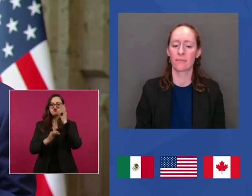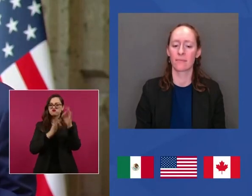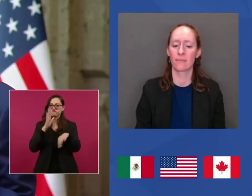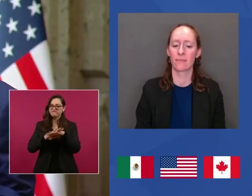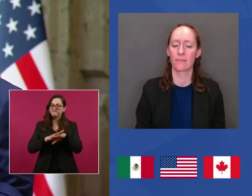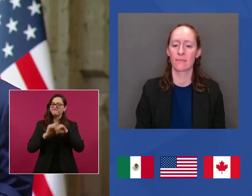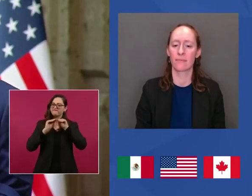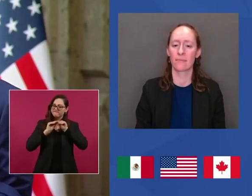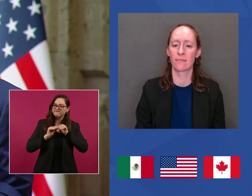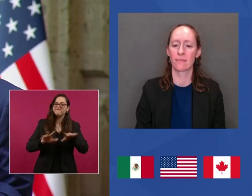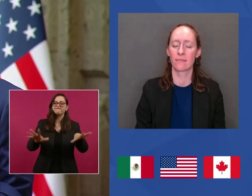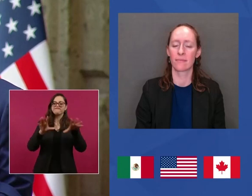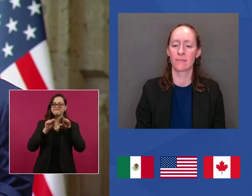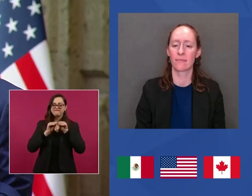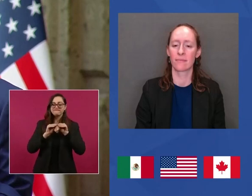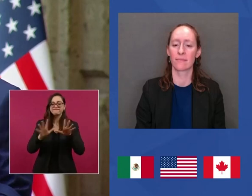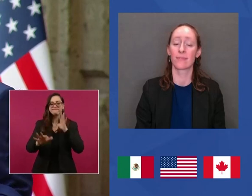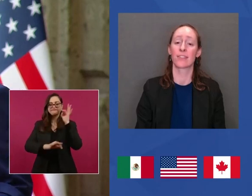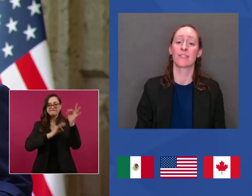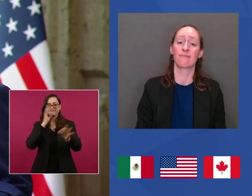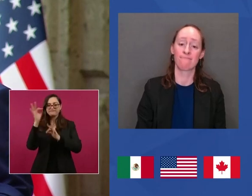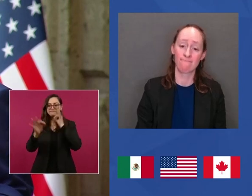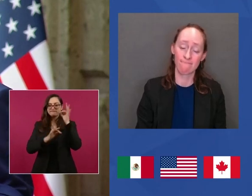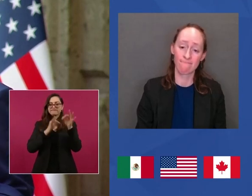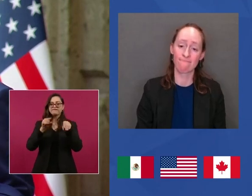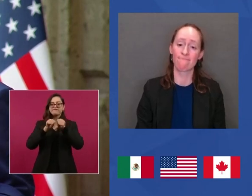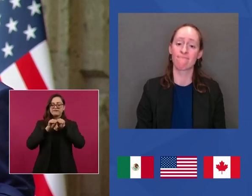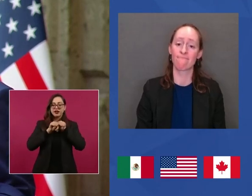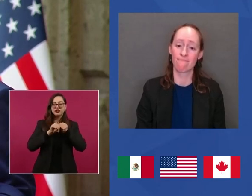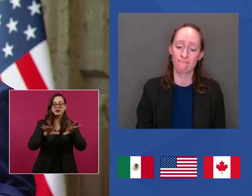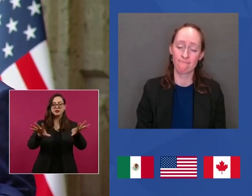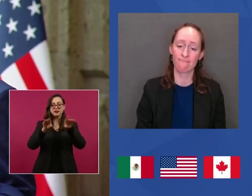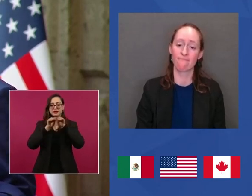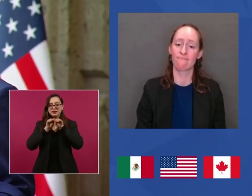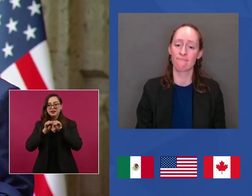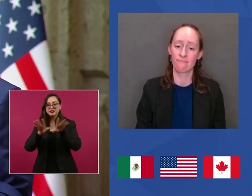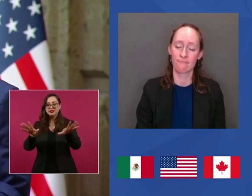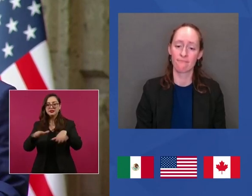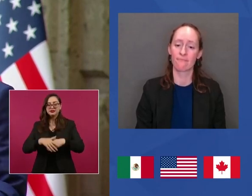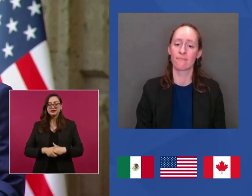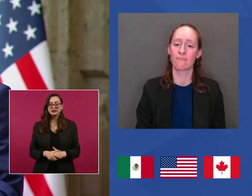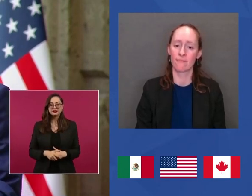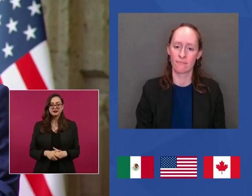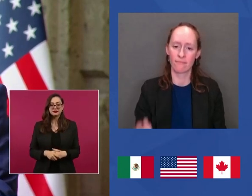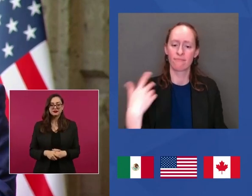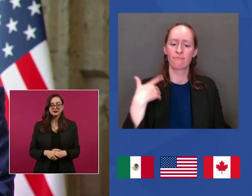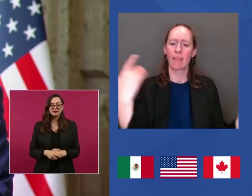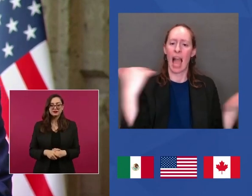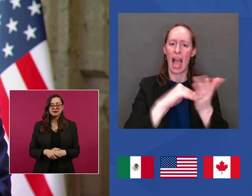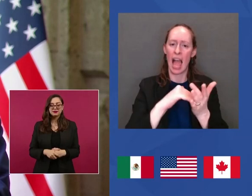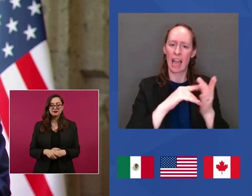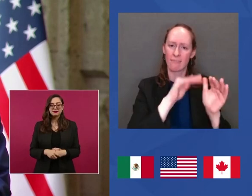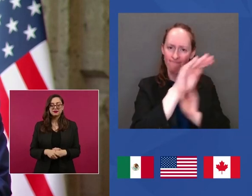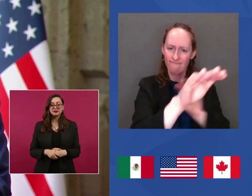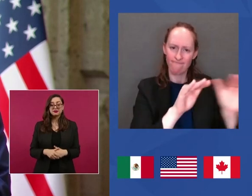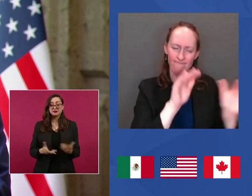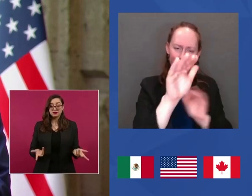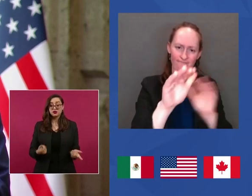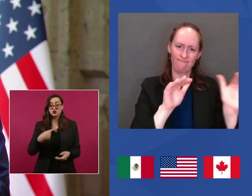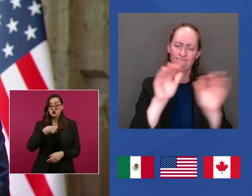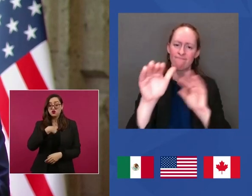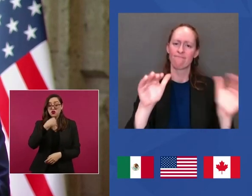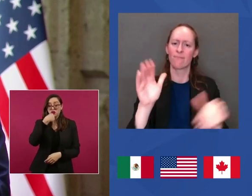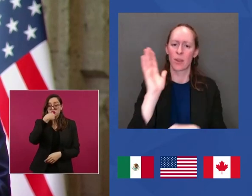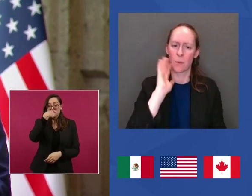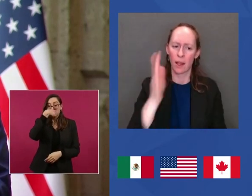to be launching an information campaign. As I was telling the president and the prime minister,